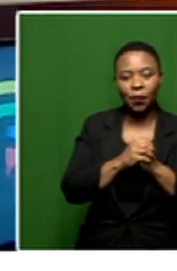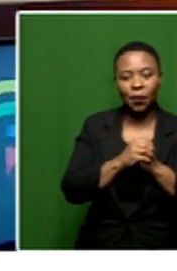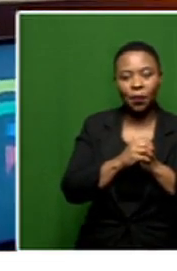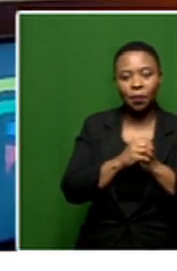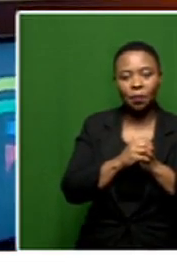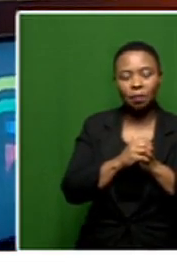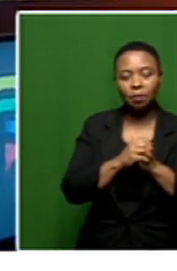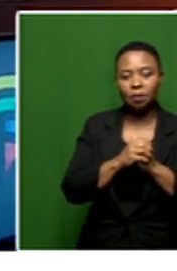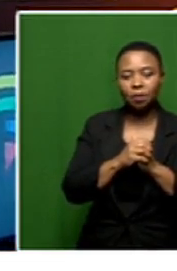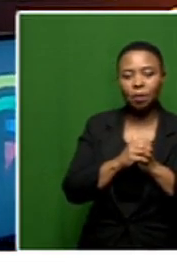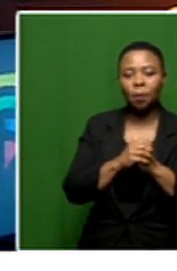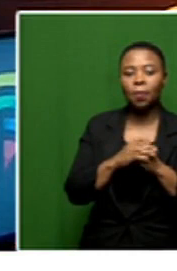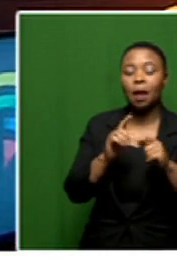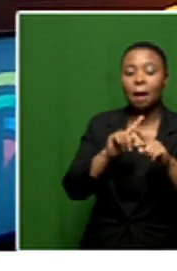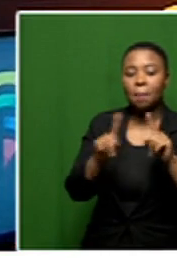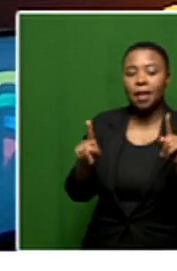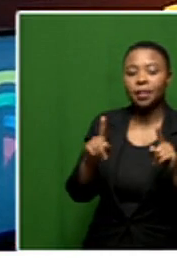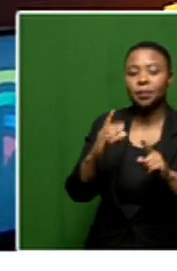mark. But the